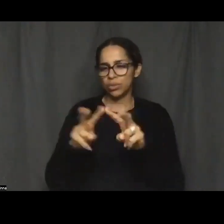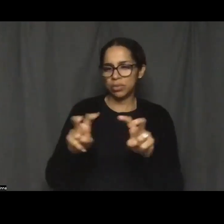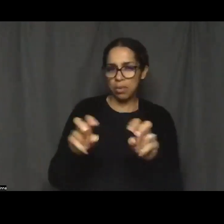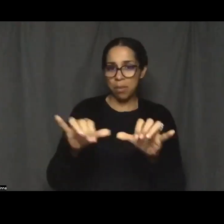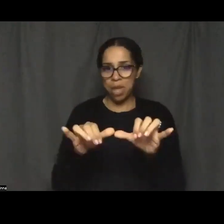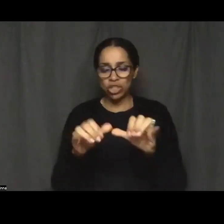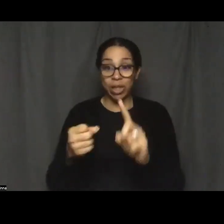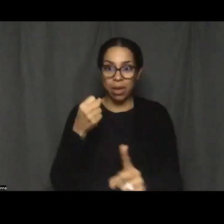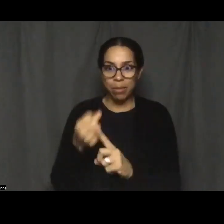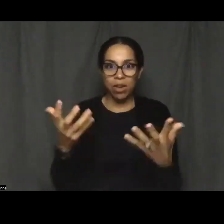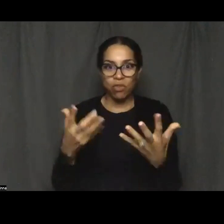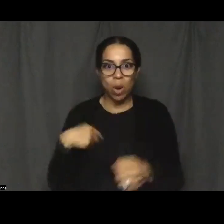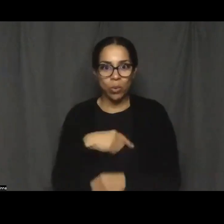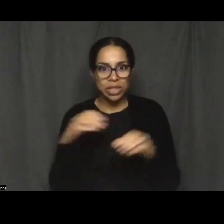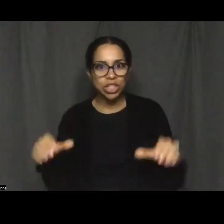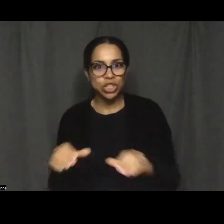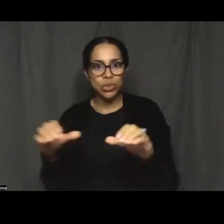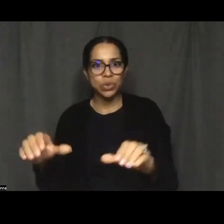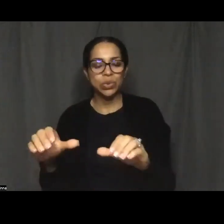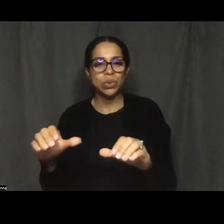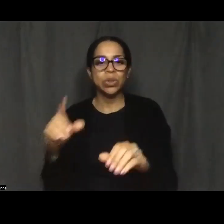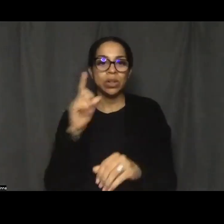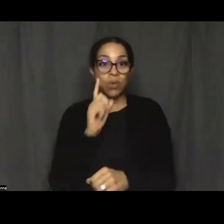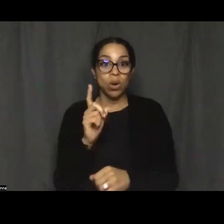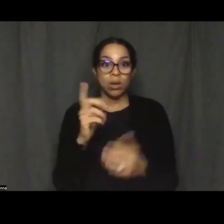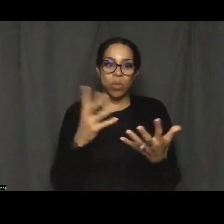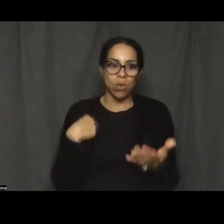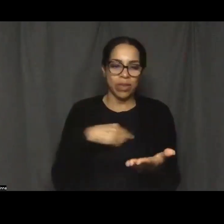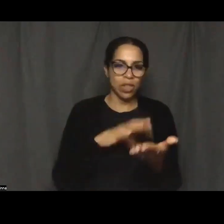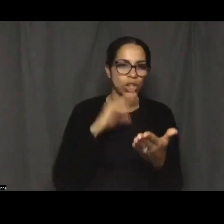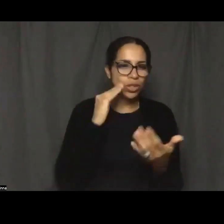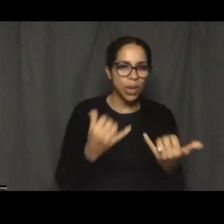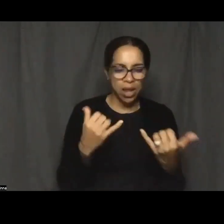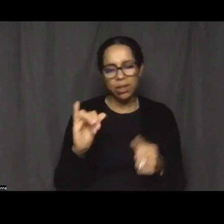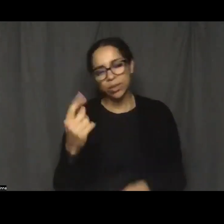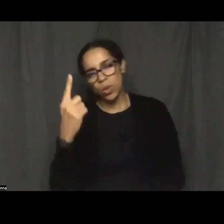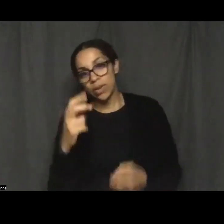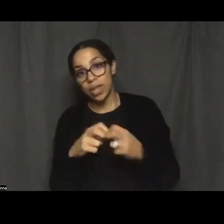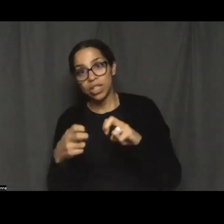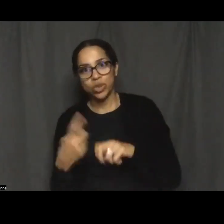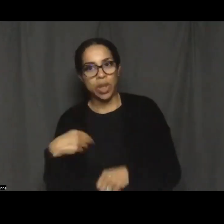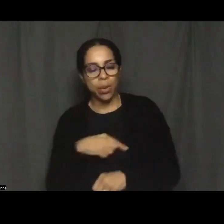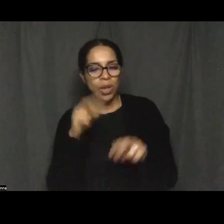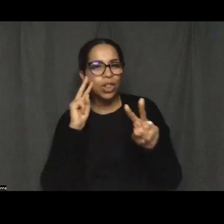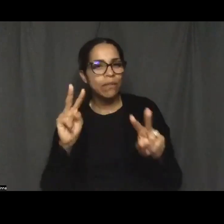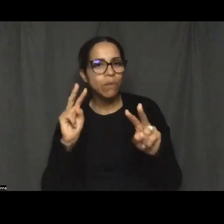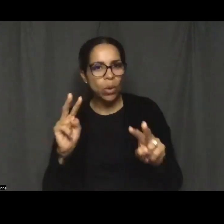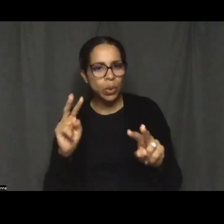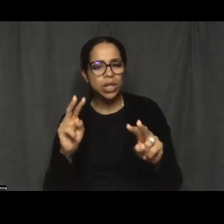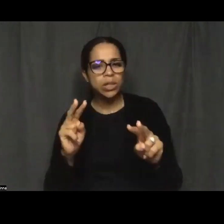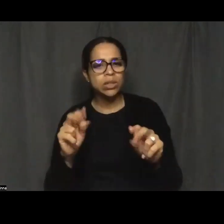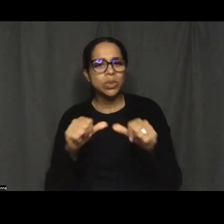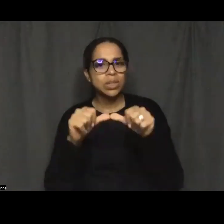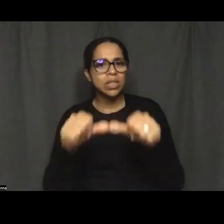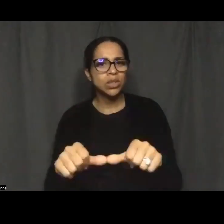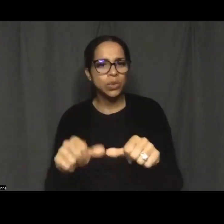do as a result of what we've learned today. So that's one of those issues that we look forward to continuing to trend over time and hopefully see